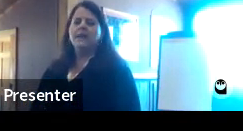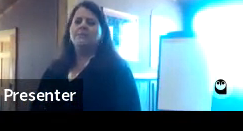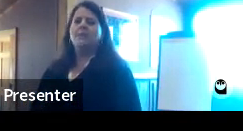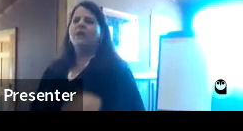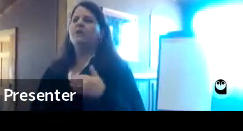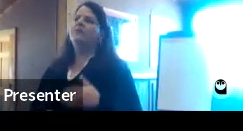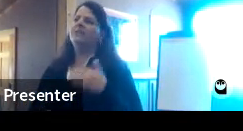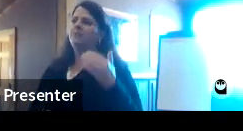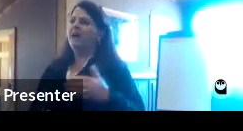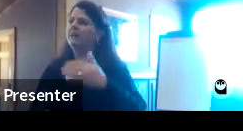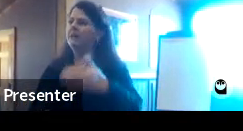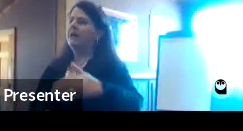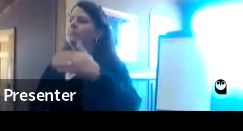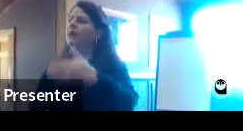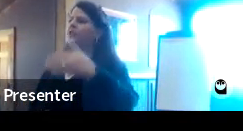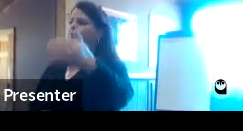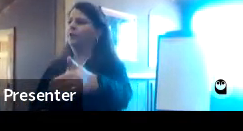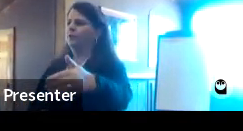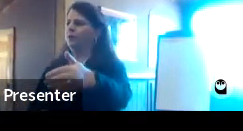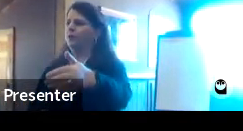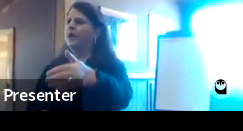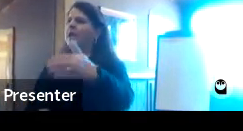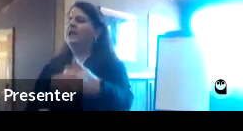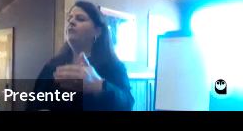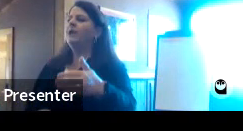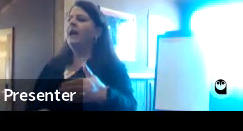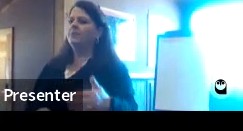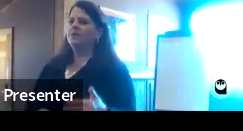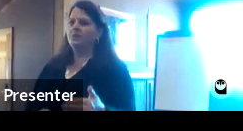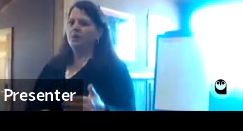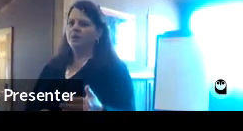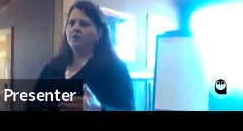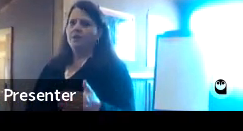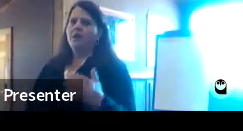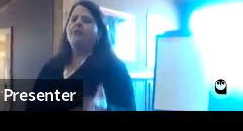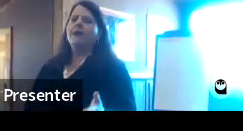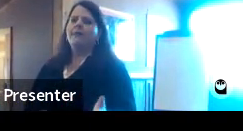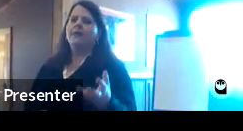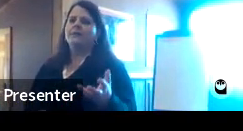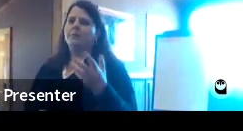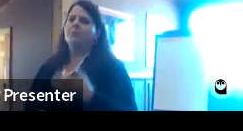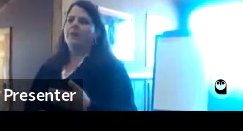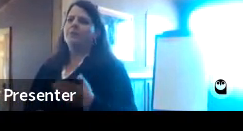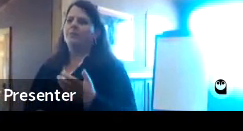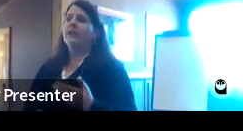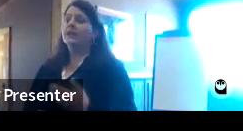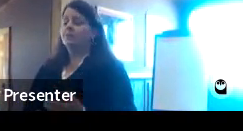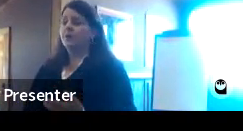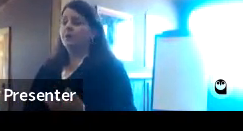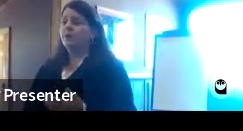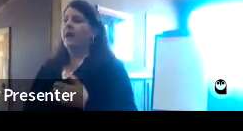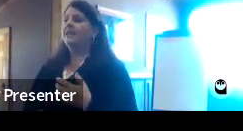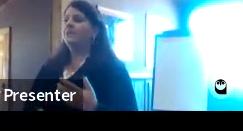of success. But we could have expanded that much further if we had the resource of having someone be able to be